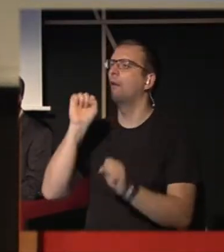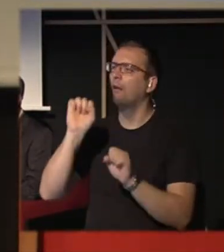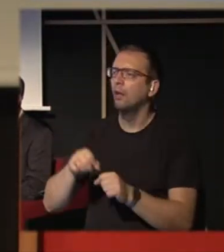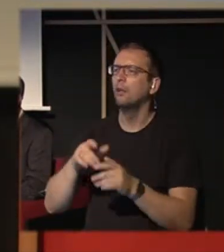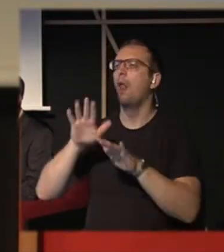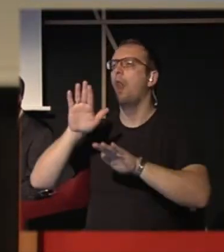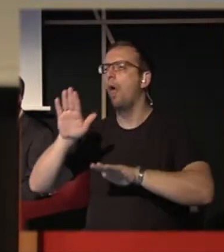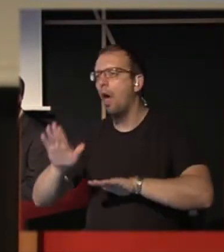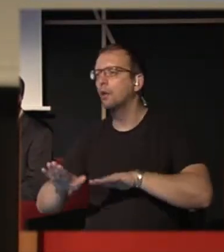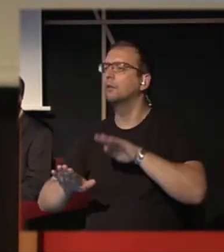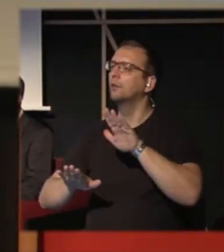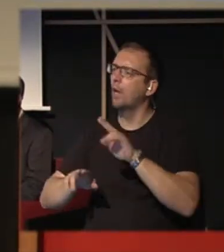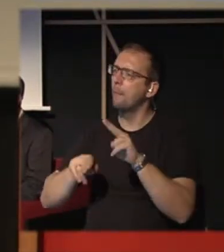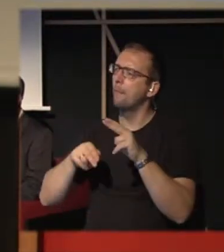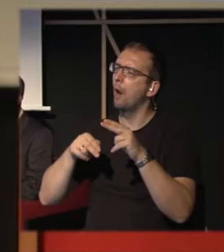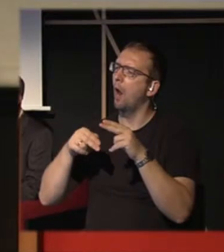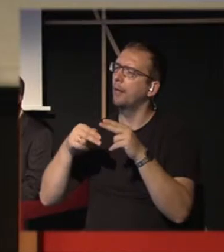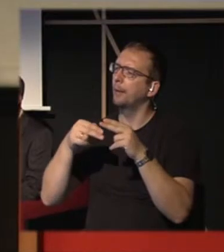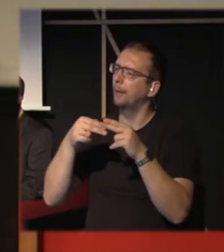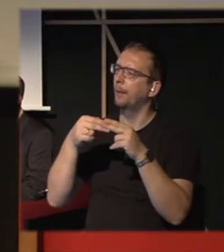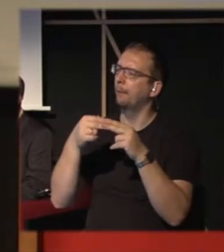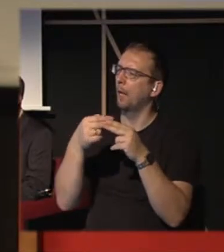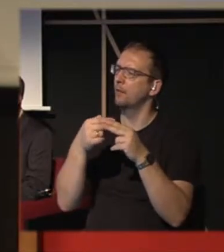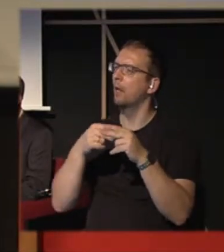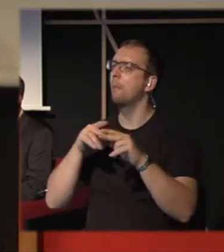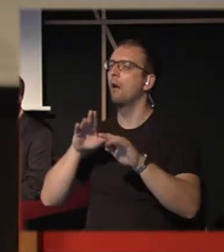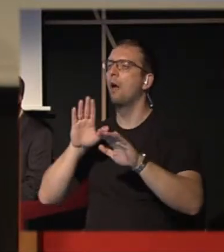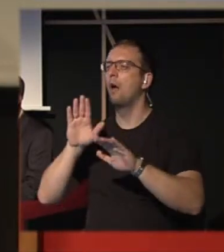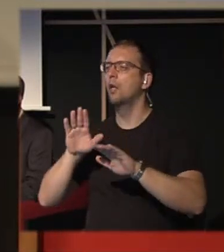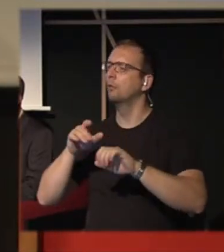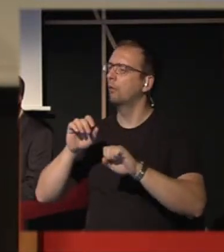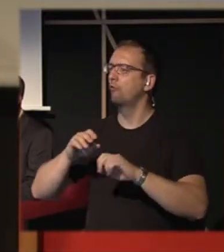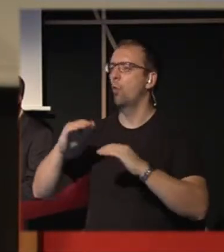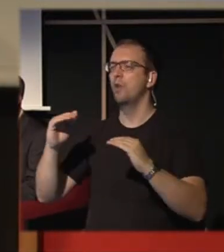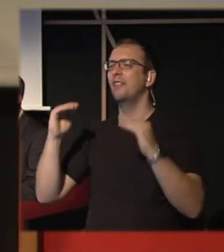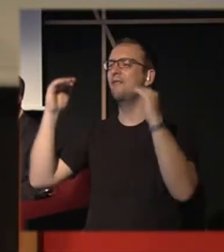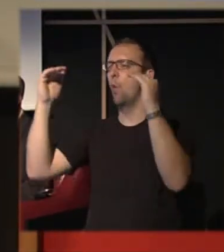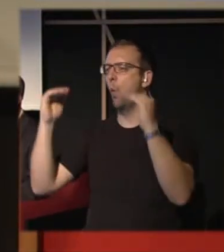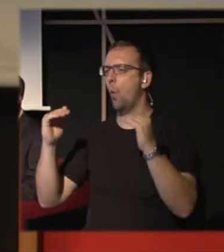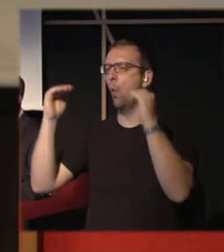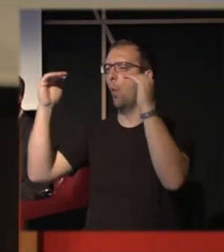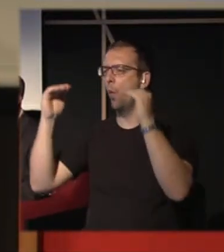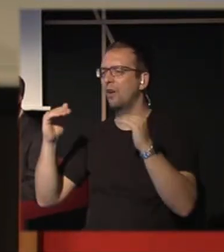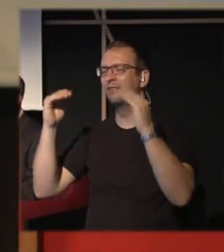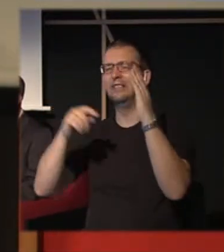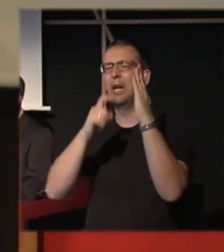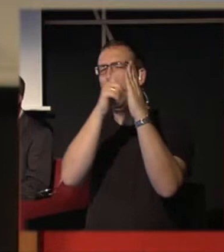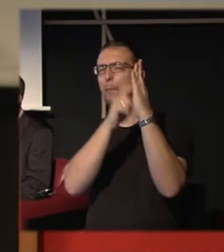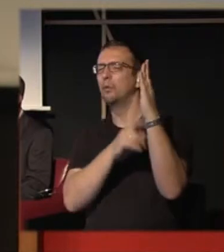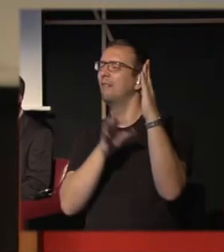ask higher standards or not, depending on their needs. And I just want to make a brief